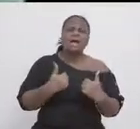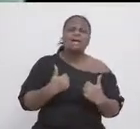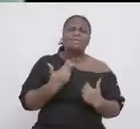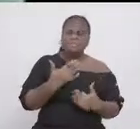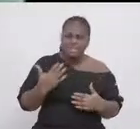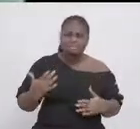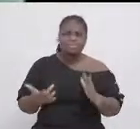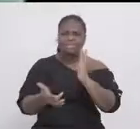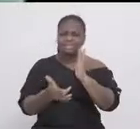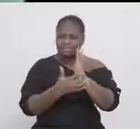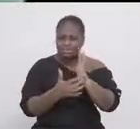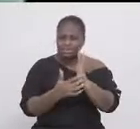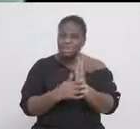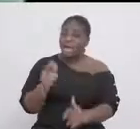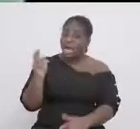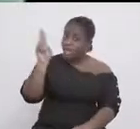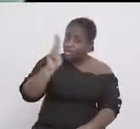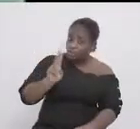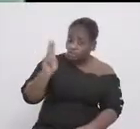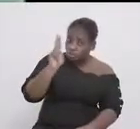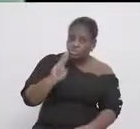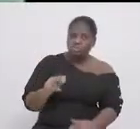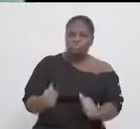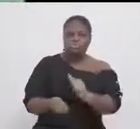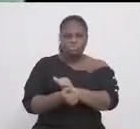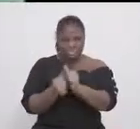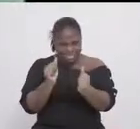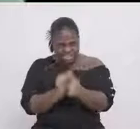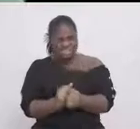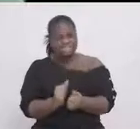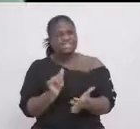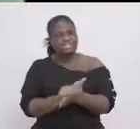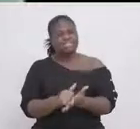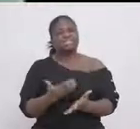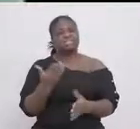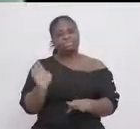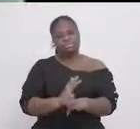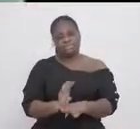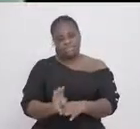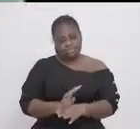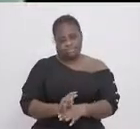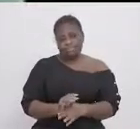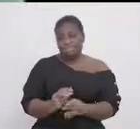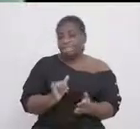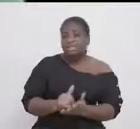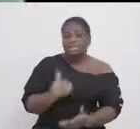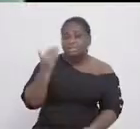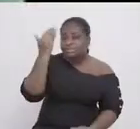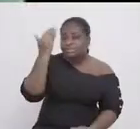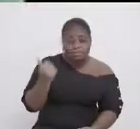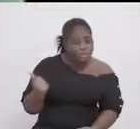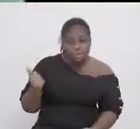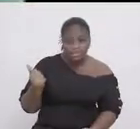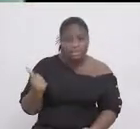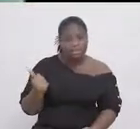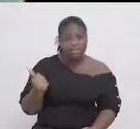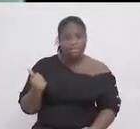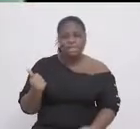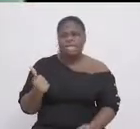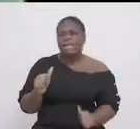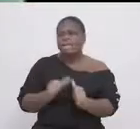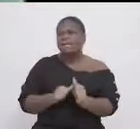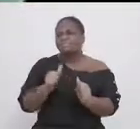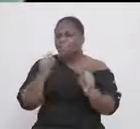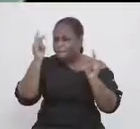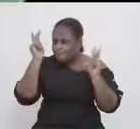of technology that you can use to change the dynamics of your business. And this is why at least everyone